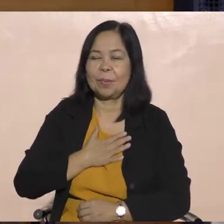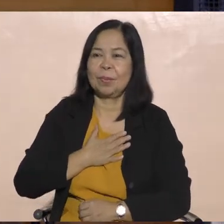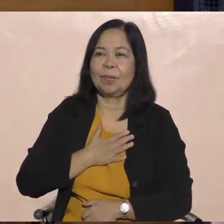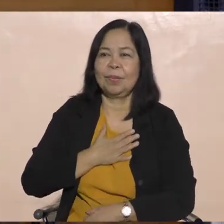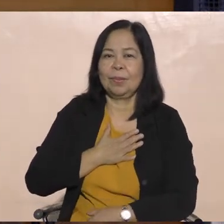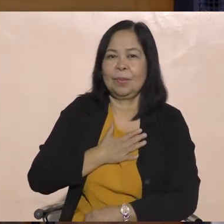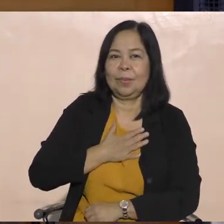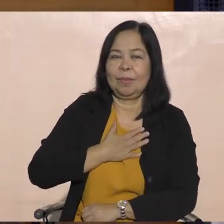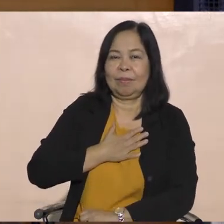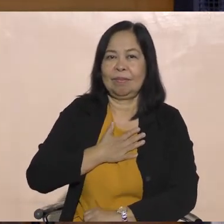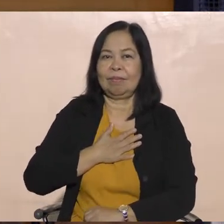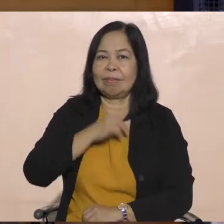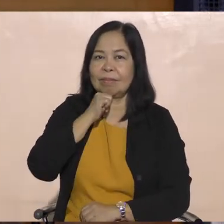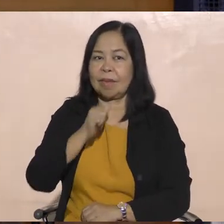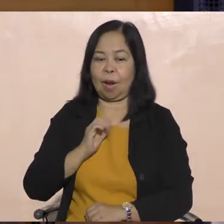kaugalingong